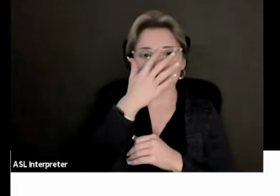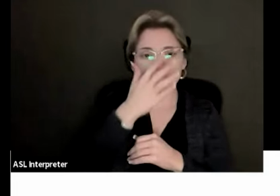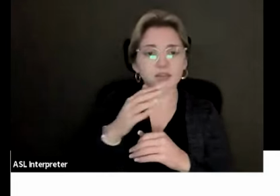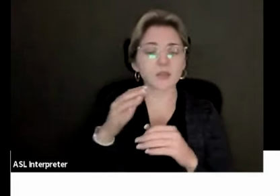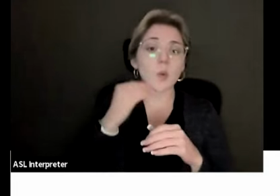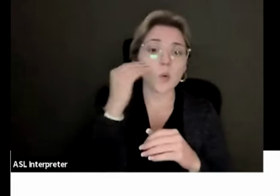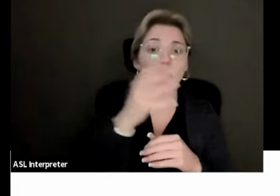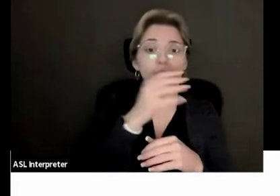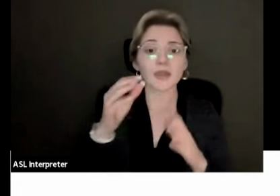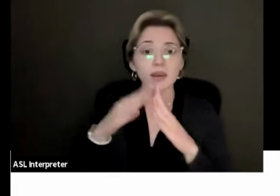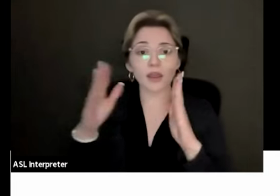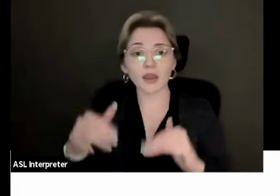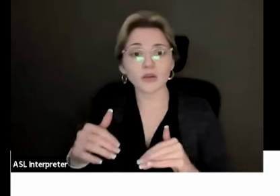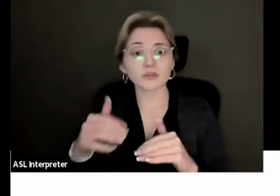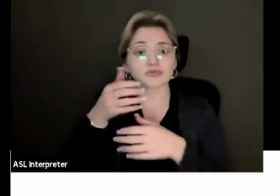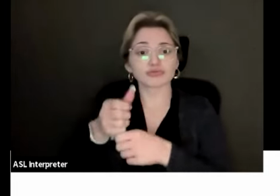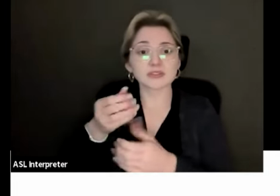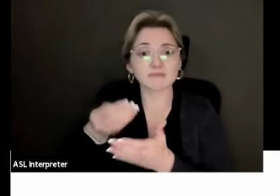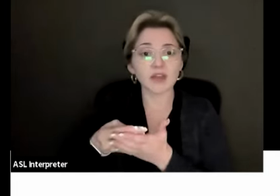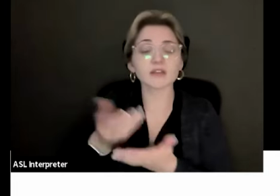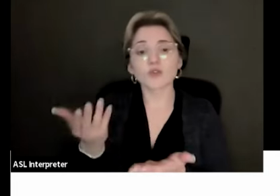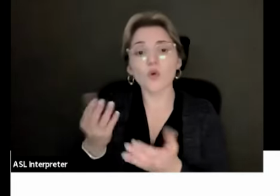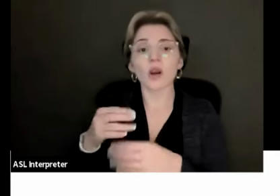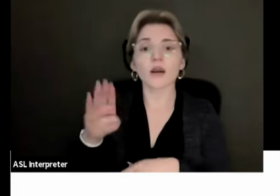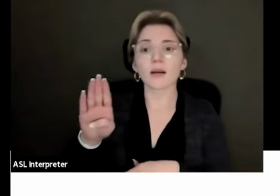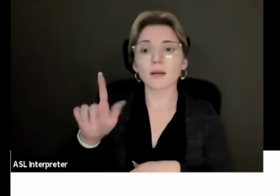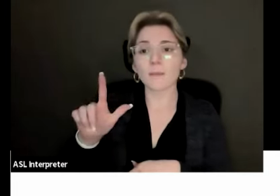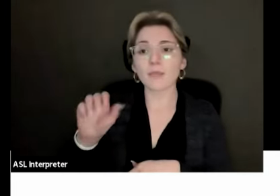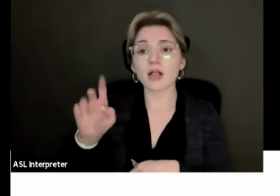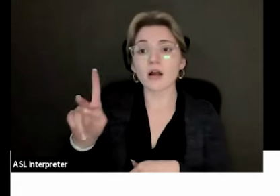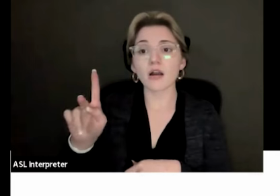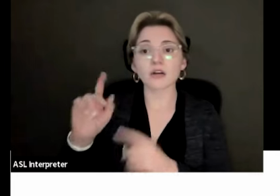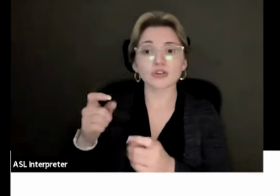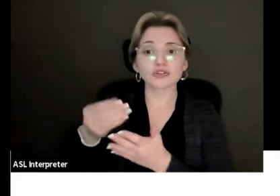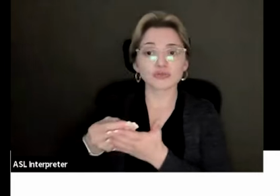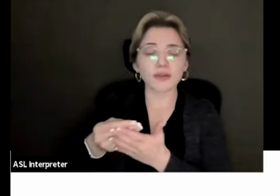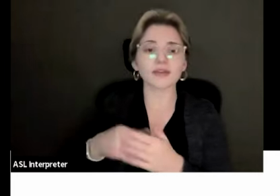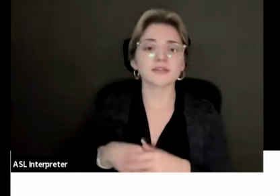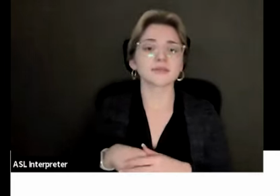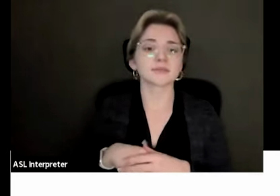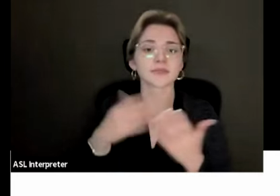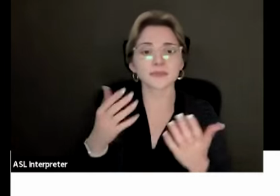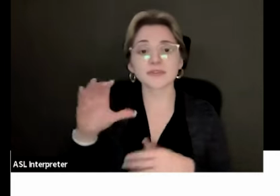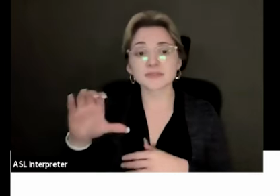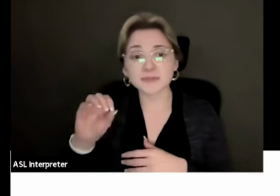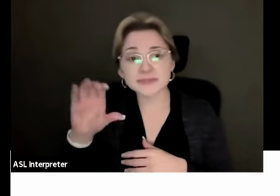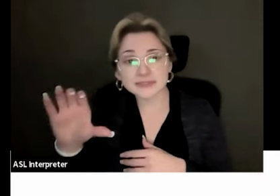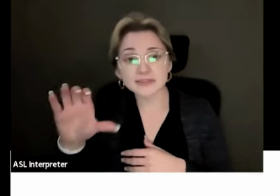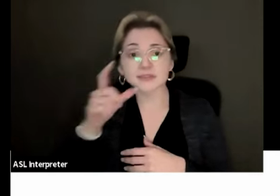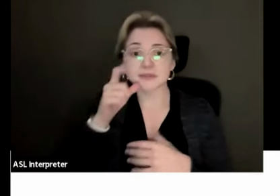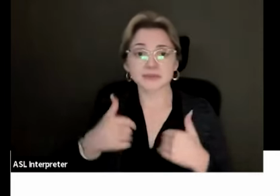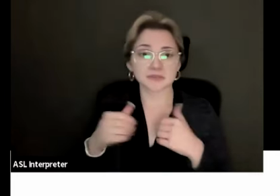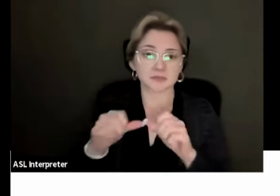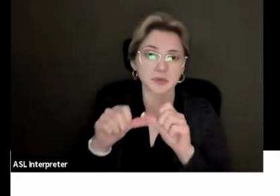trust fund. Often people are more familiar with the emergency solutions grant or COCs who have